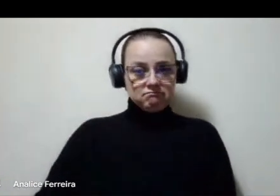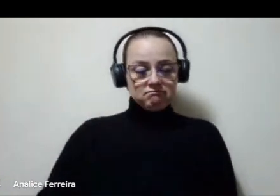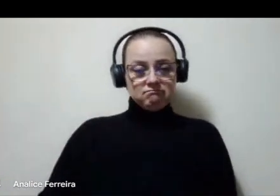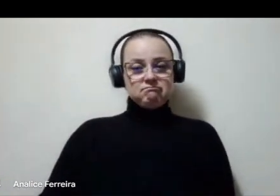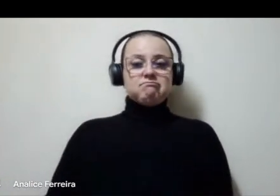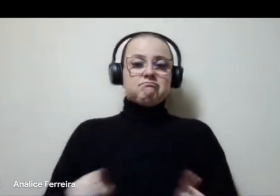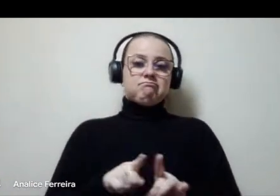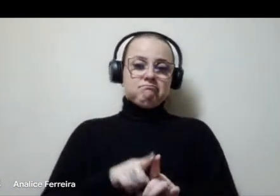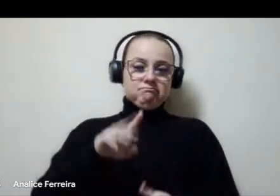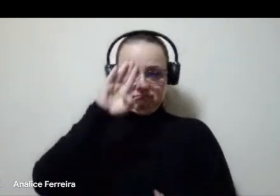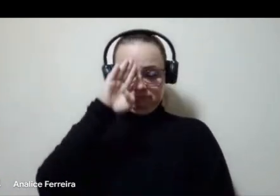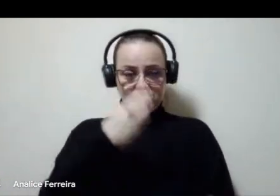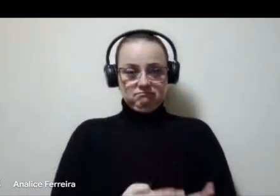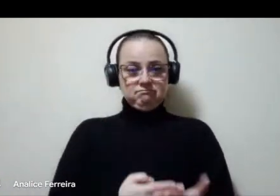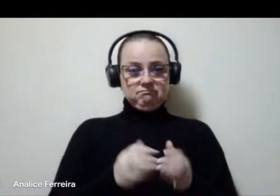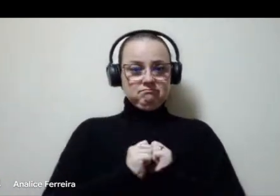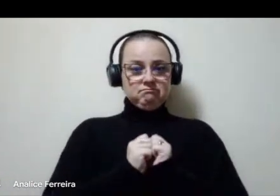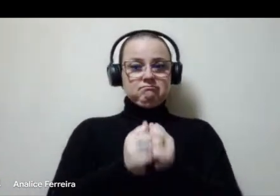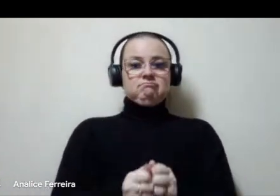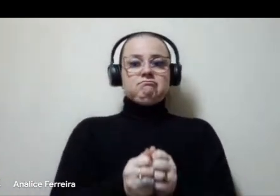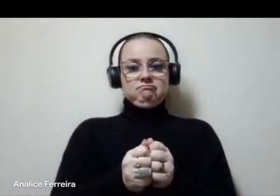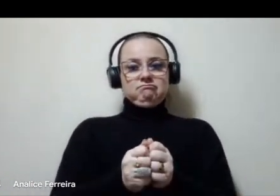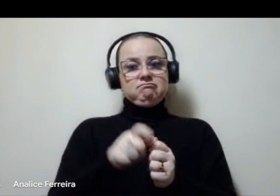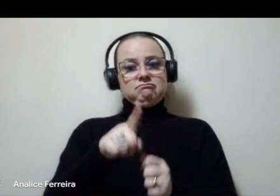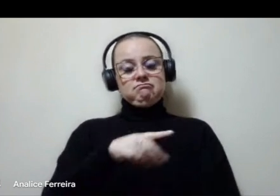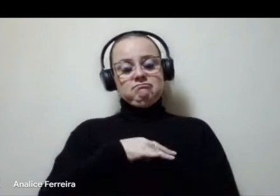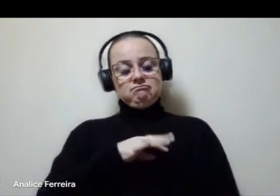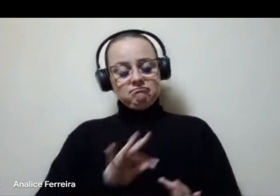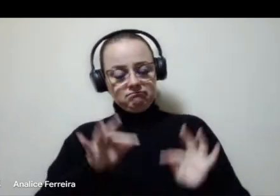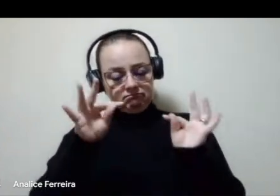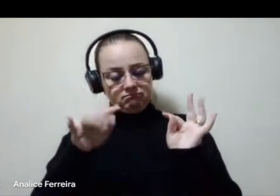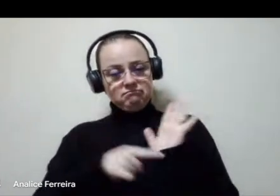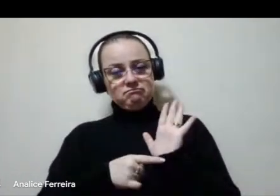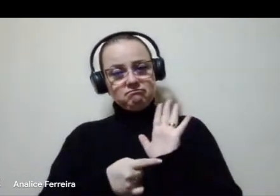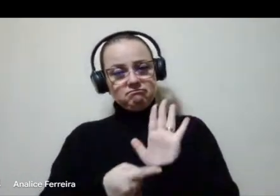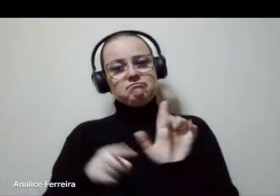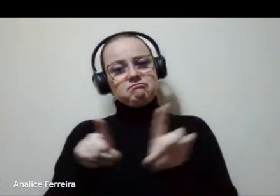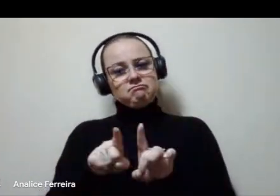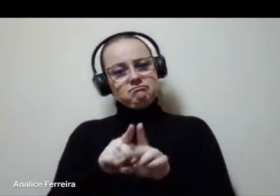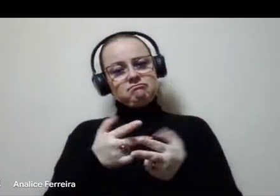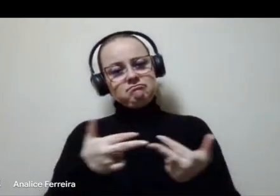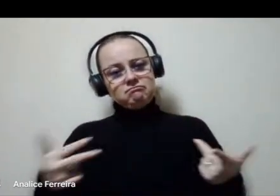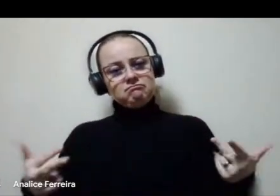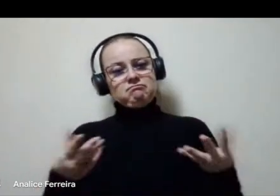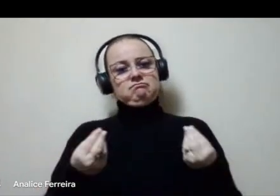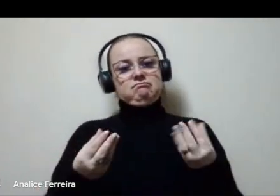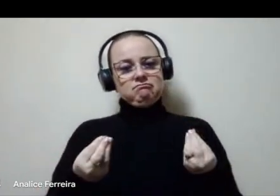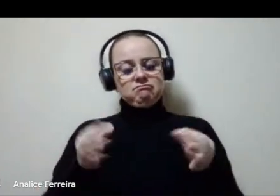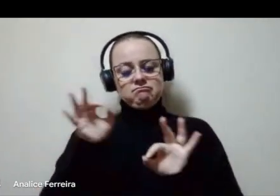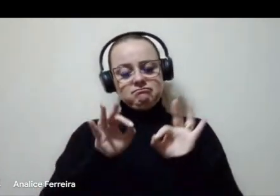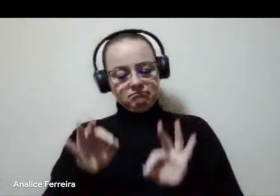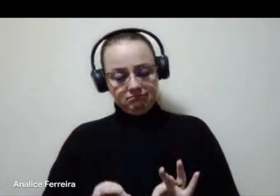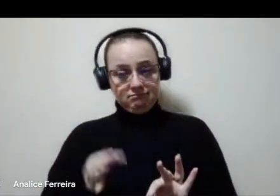in the technique of transparency. There are many things to be adjusted. Absolutely. And this is a moment